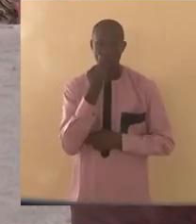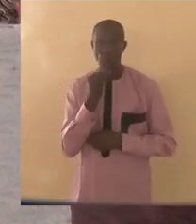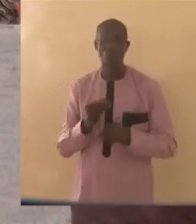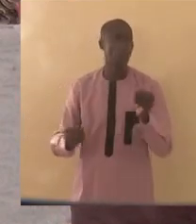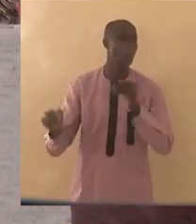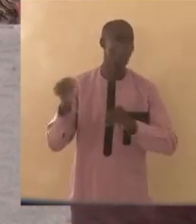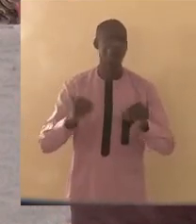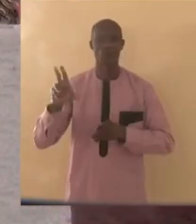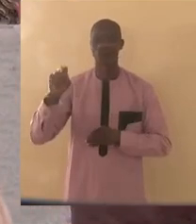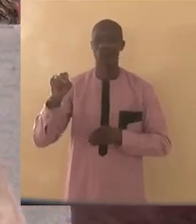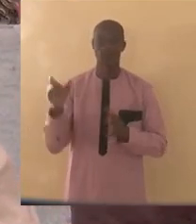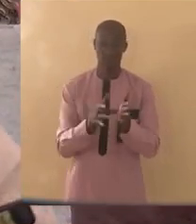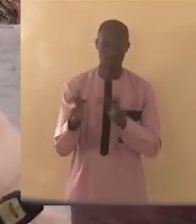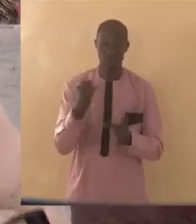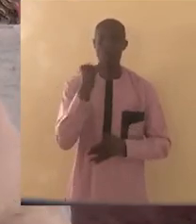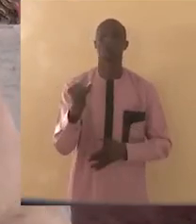orphans. Oh no,